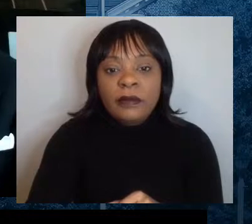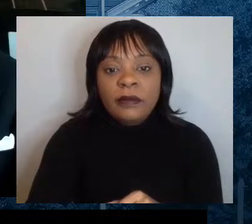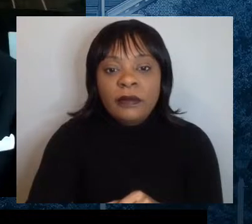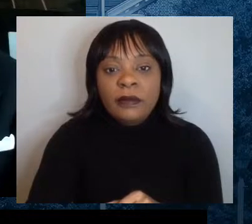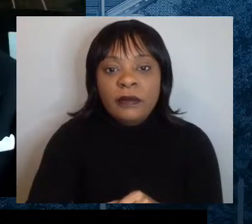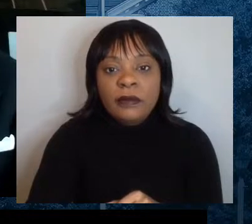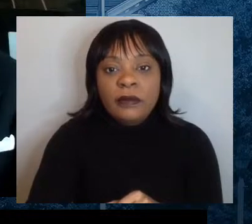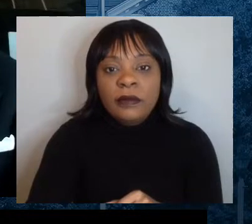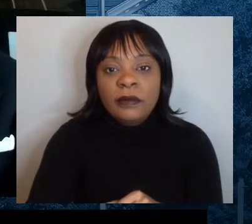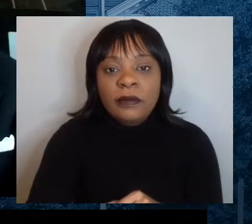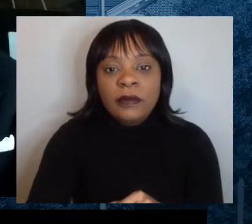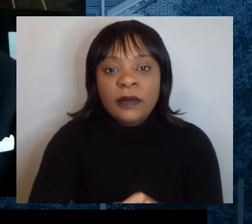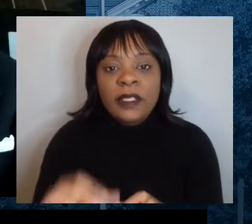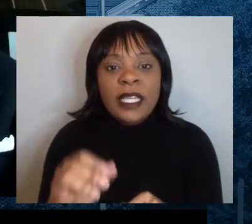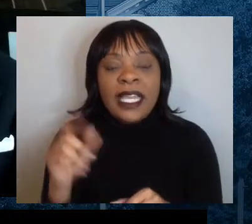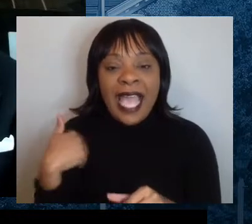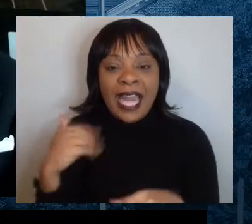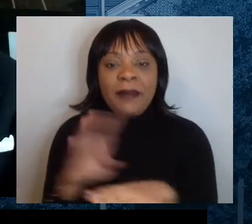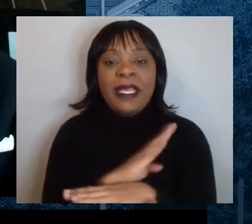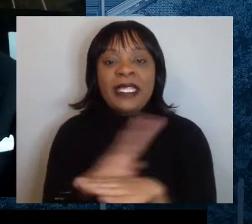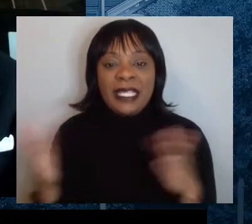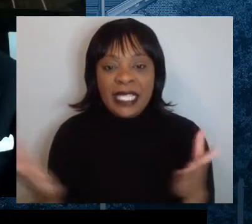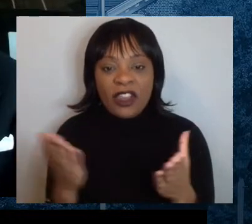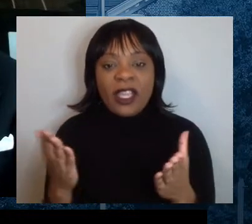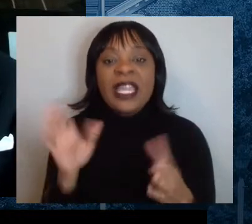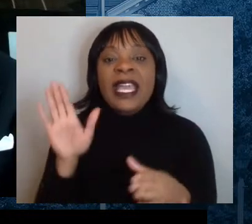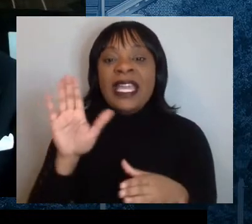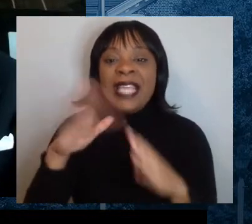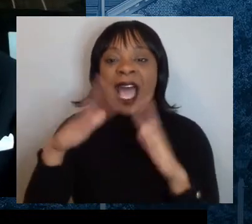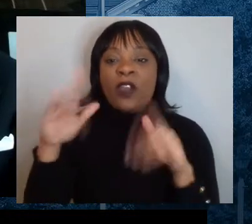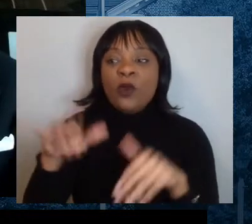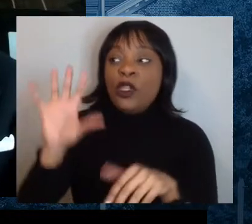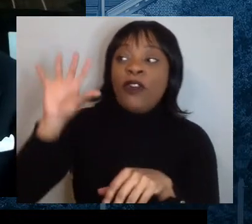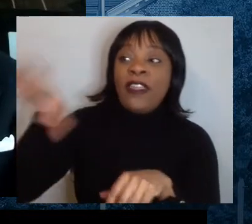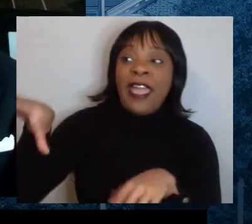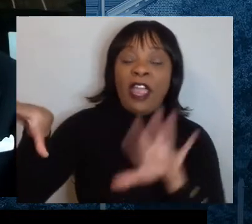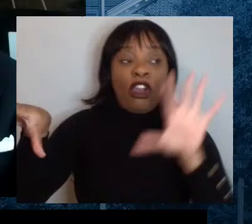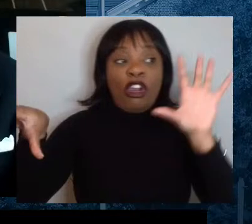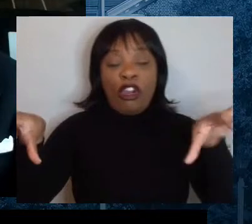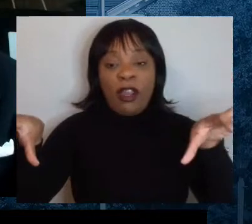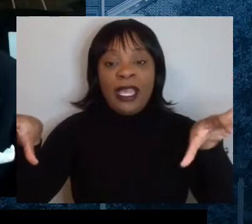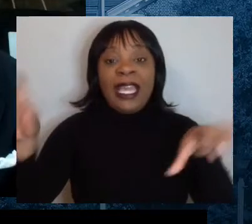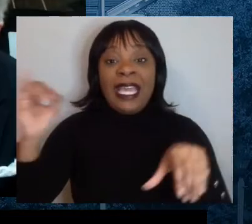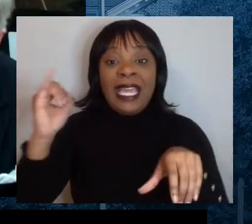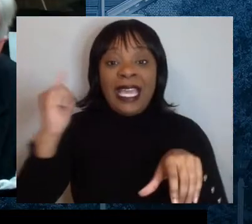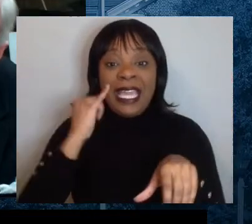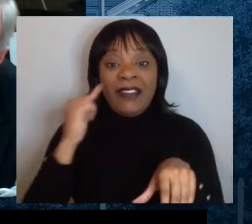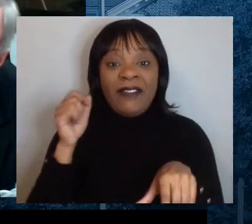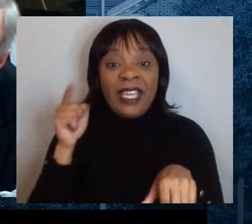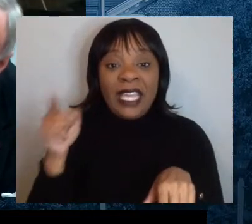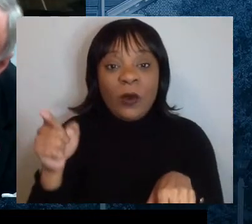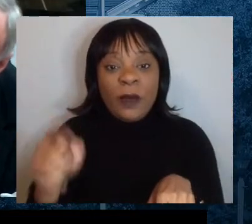Who had his business here and his house over there. If he would be interested.